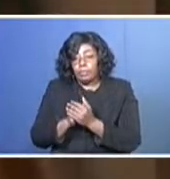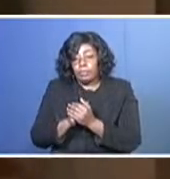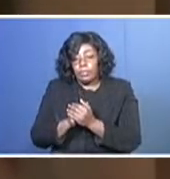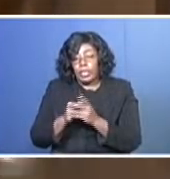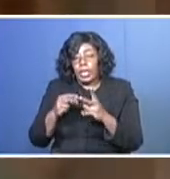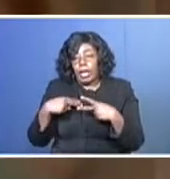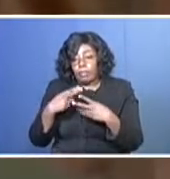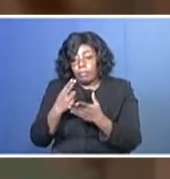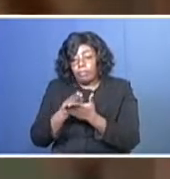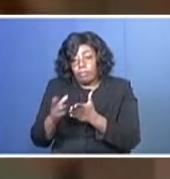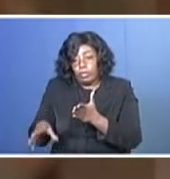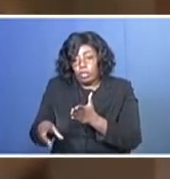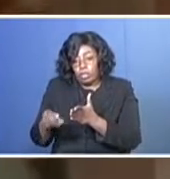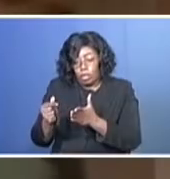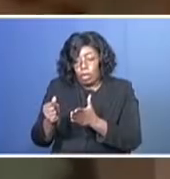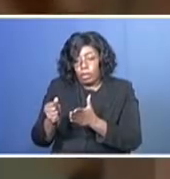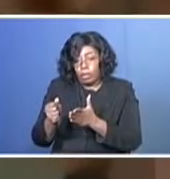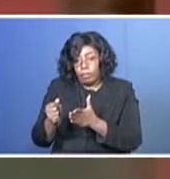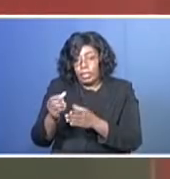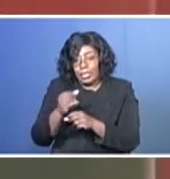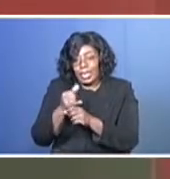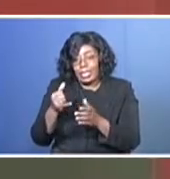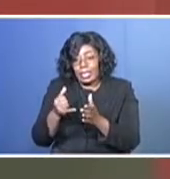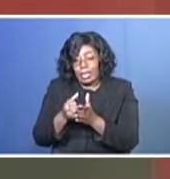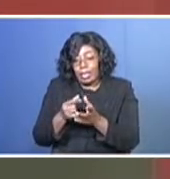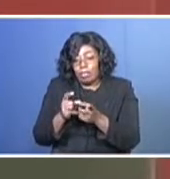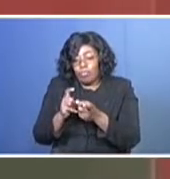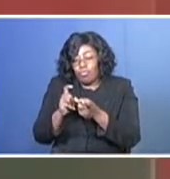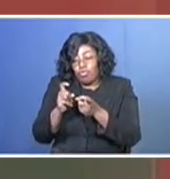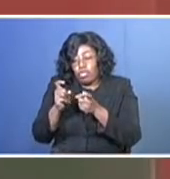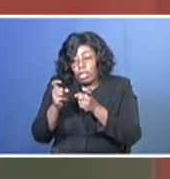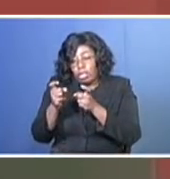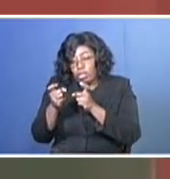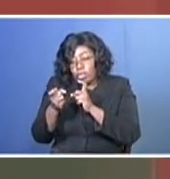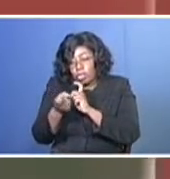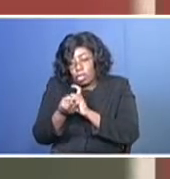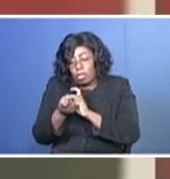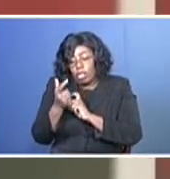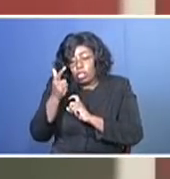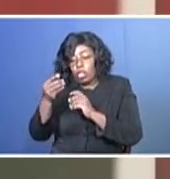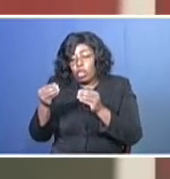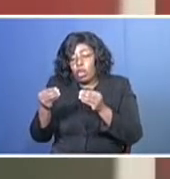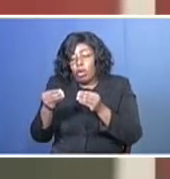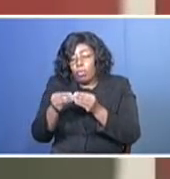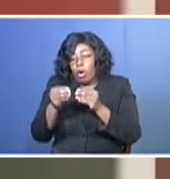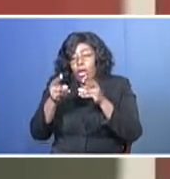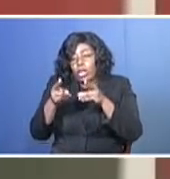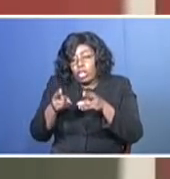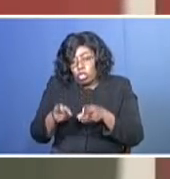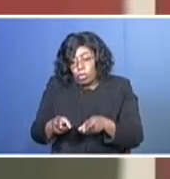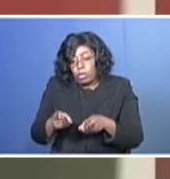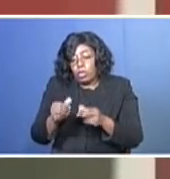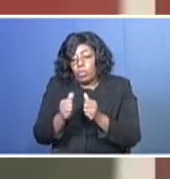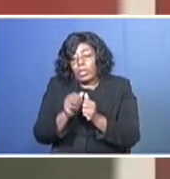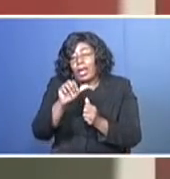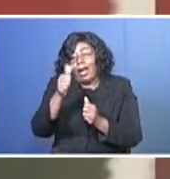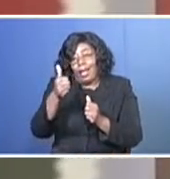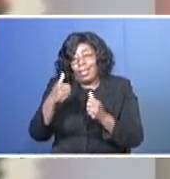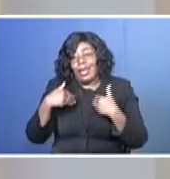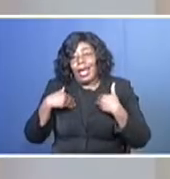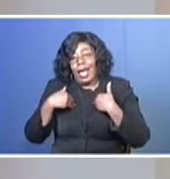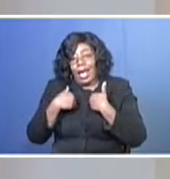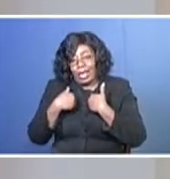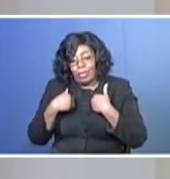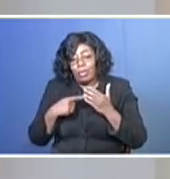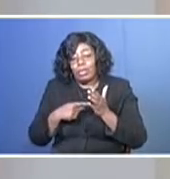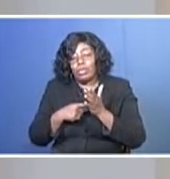cake. And he takes the dog and he morphs it with more humanistic figures and other animal figures to show